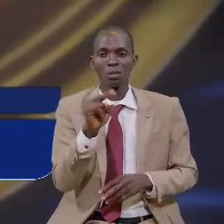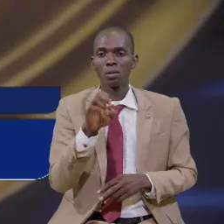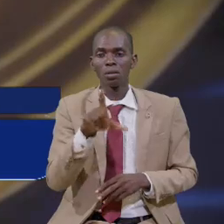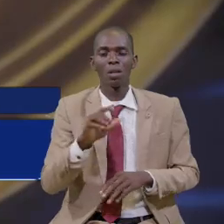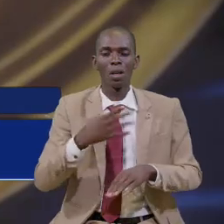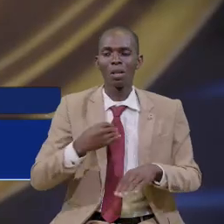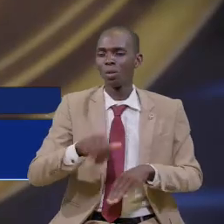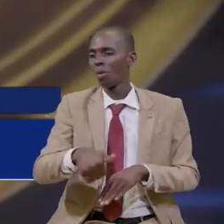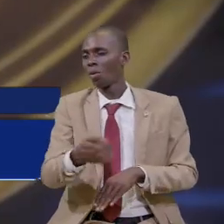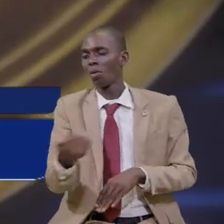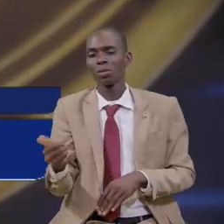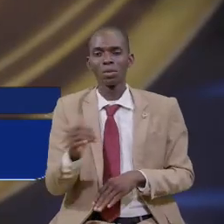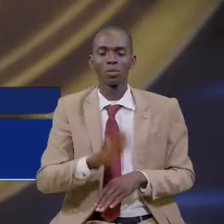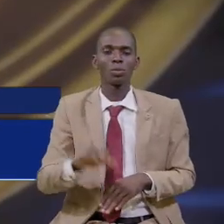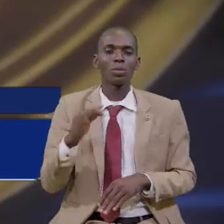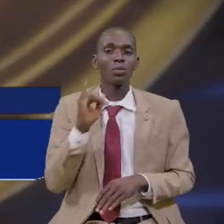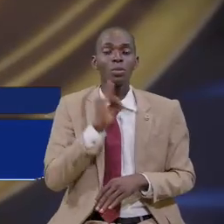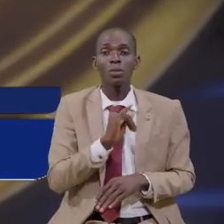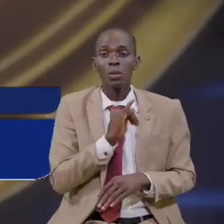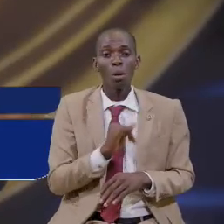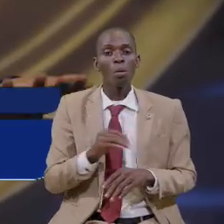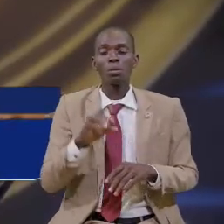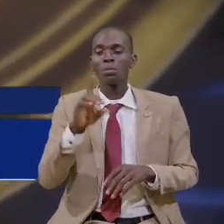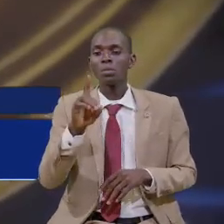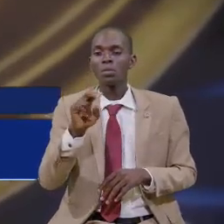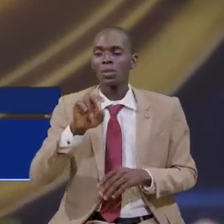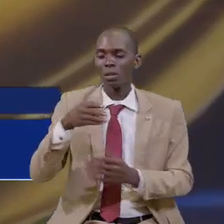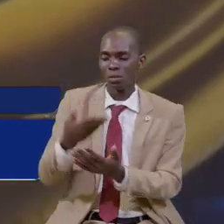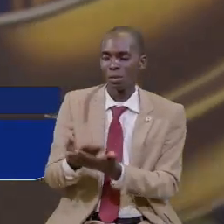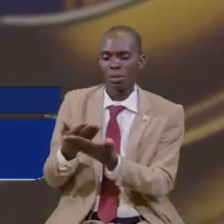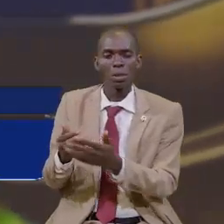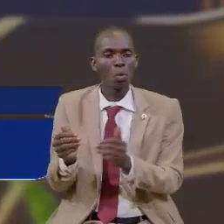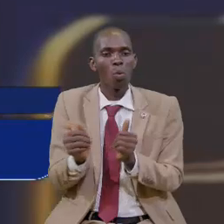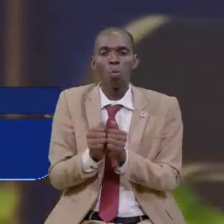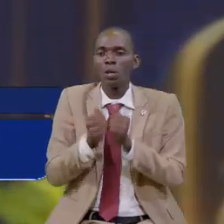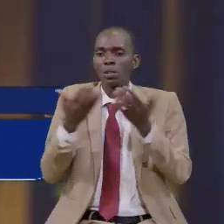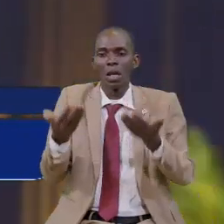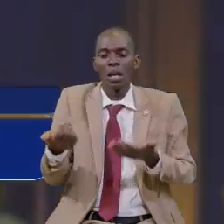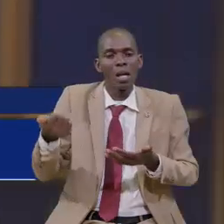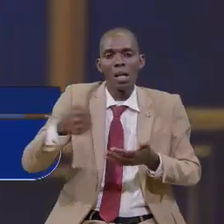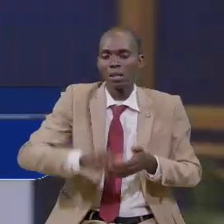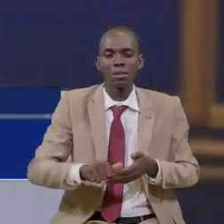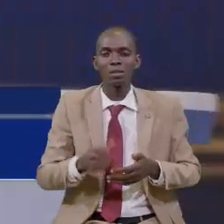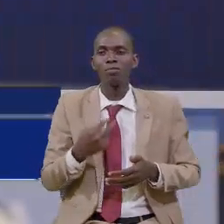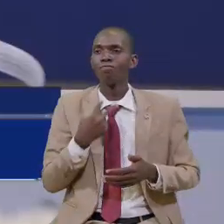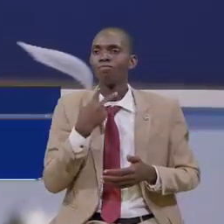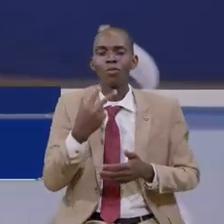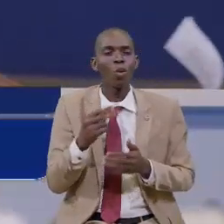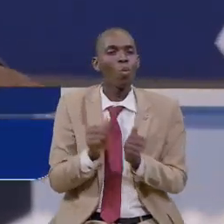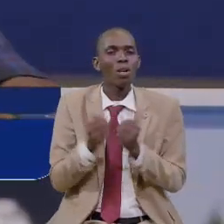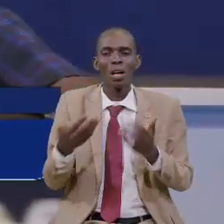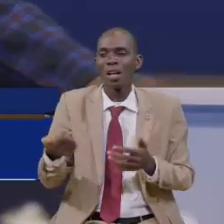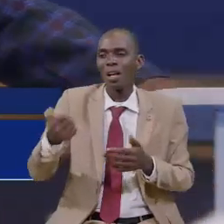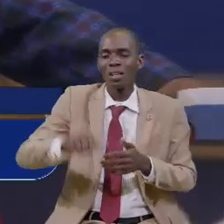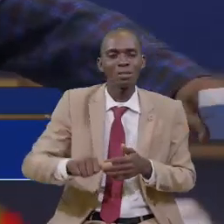got there as a man with no voice. Who wants to hear the captive? He got there as